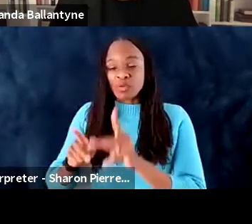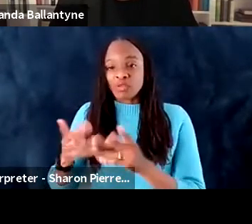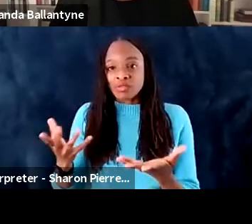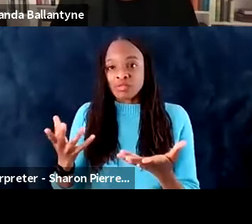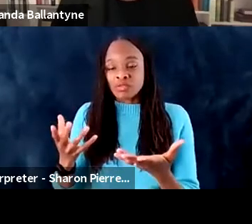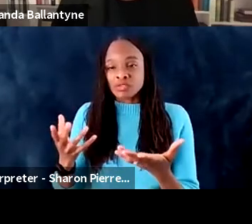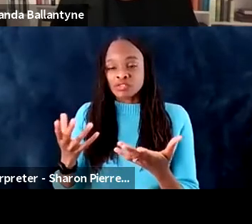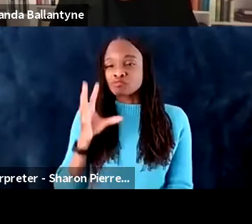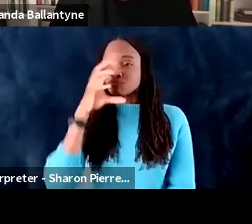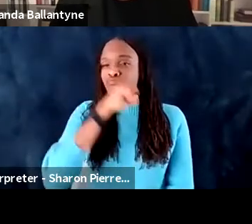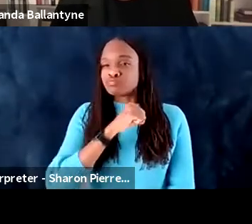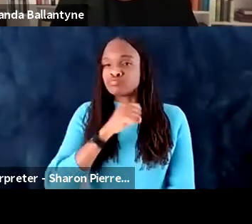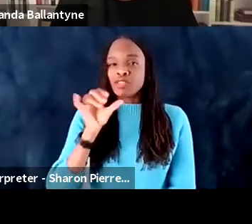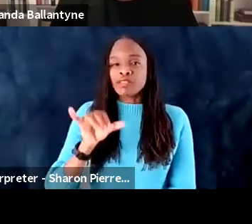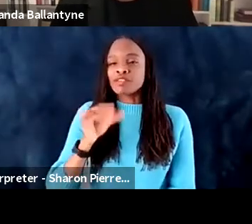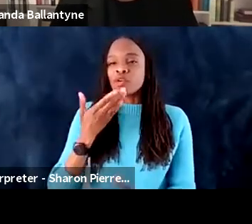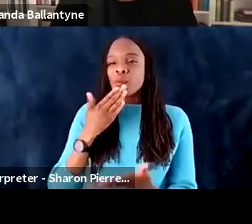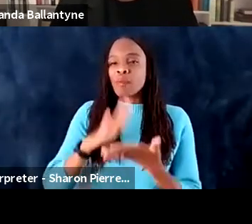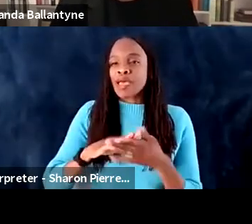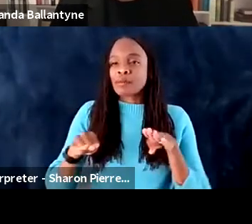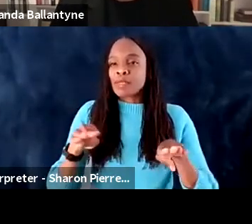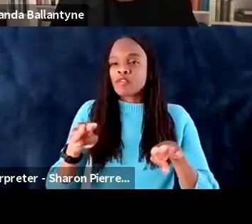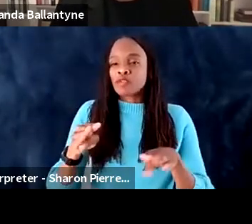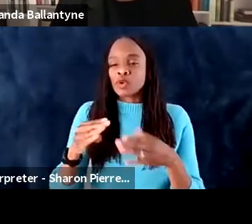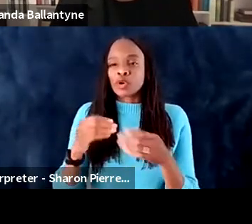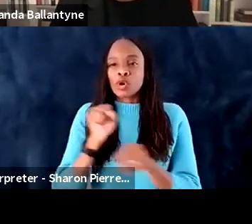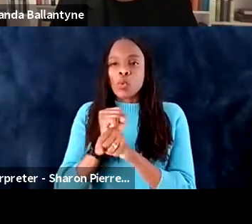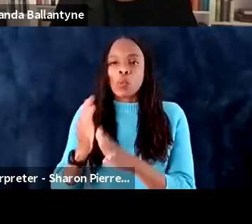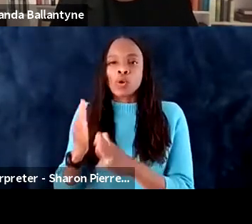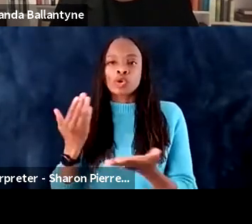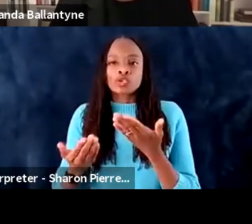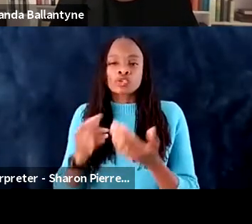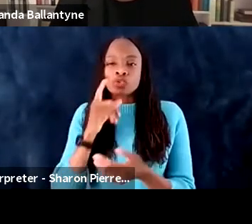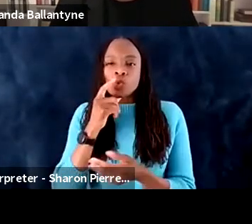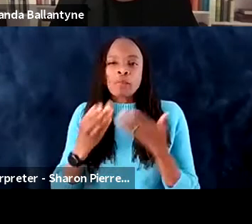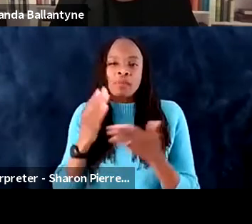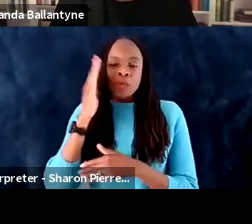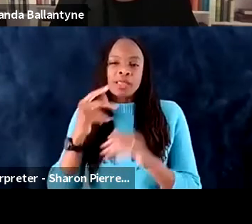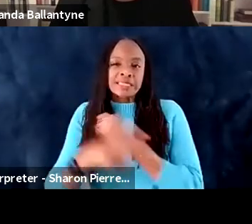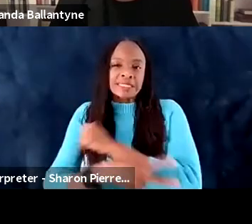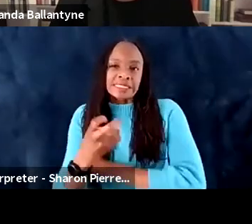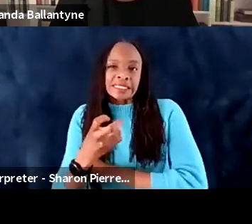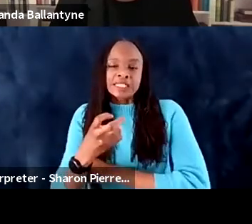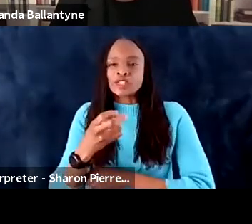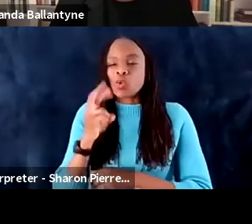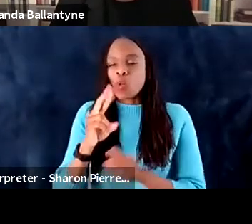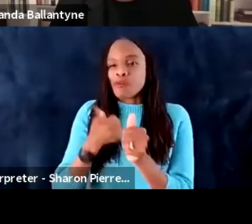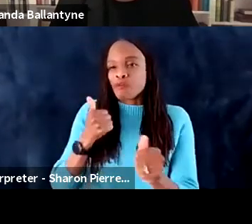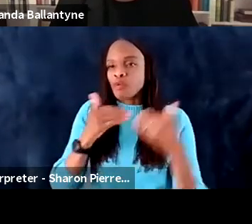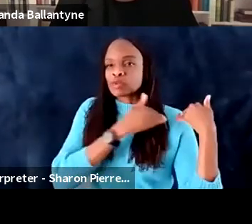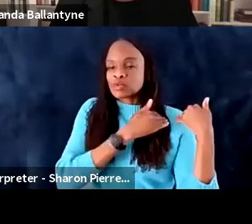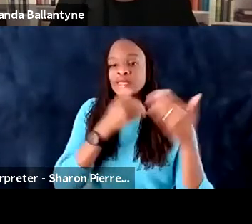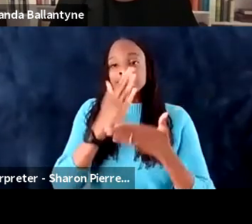the presumption of like bad behavior, workers who may steal, workers who may shirk their responsibility. And some of these judgments are